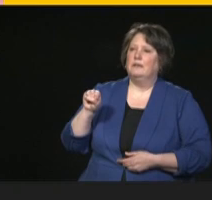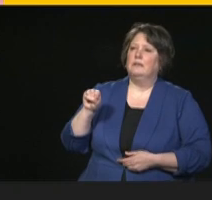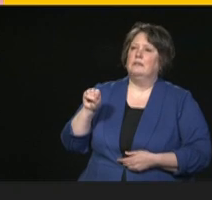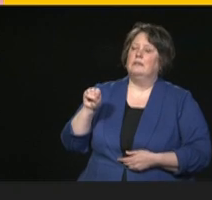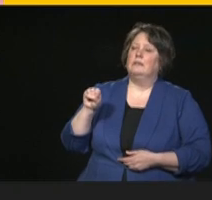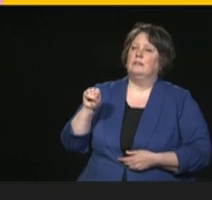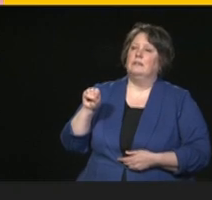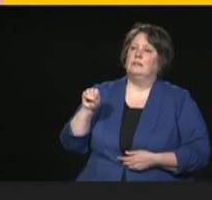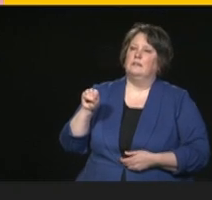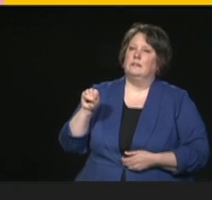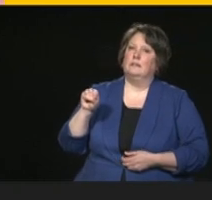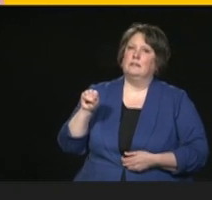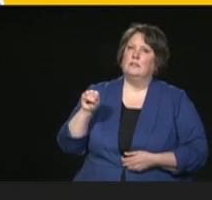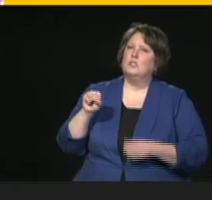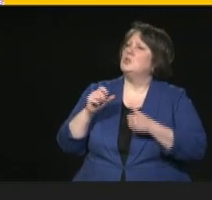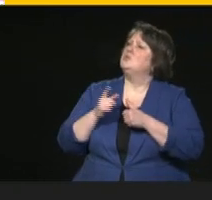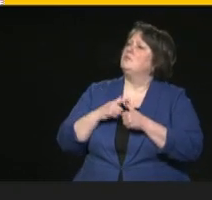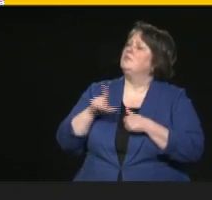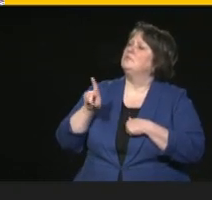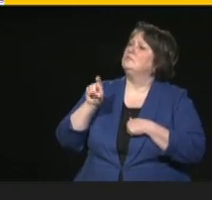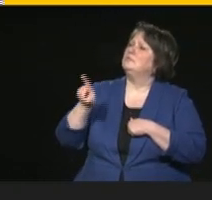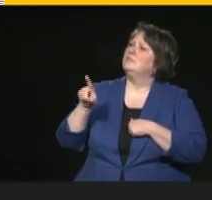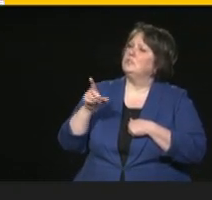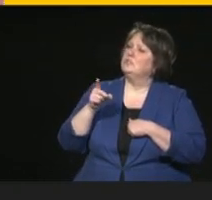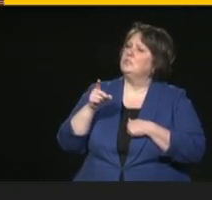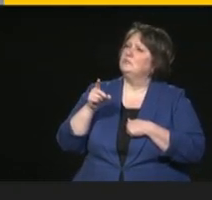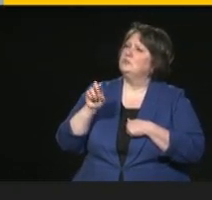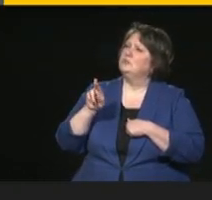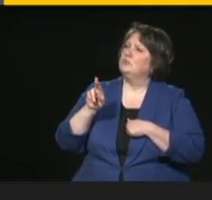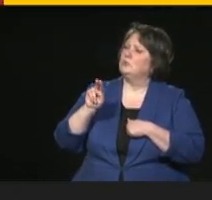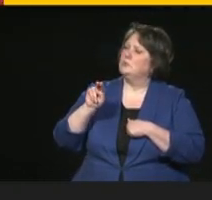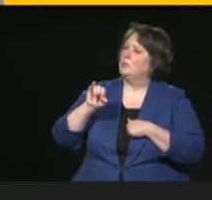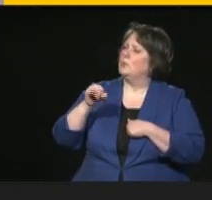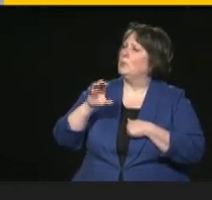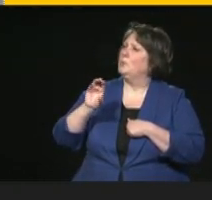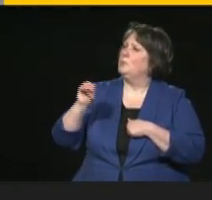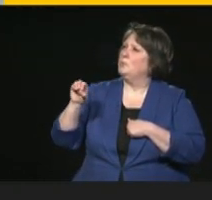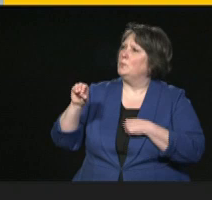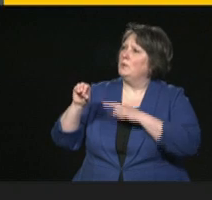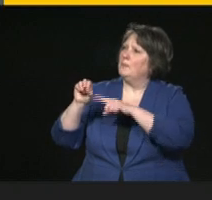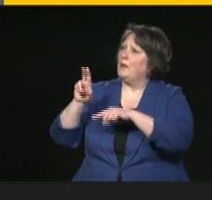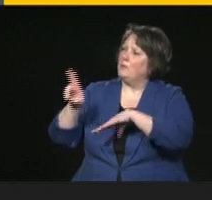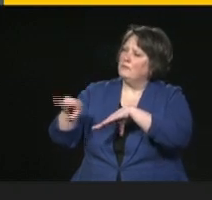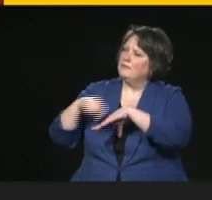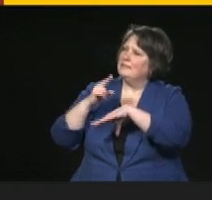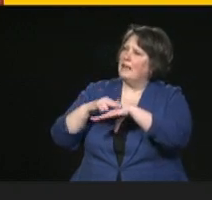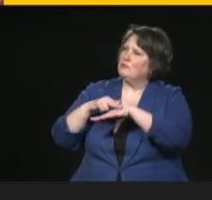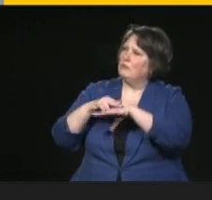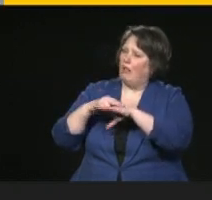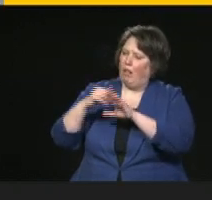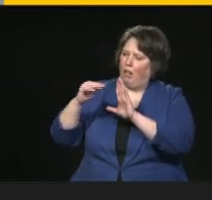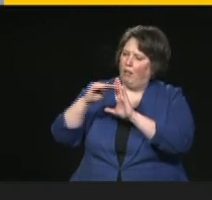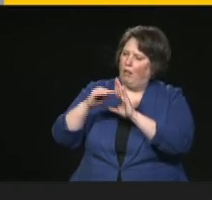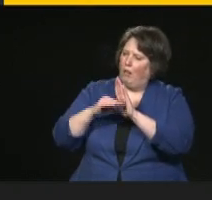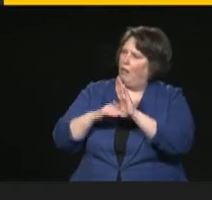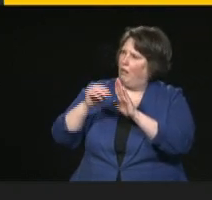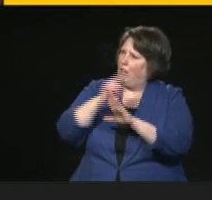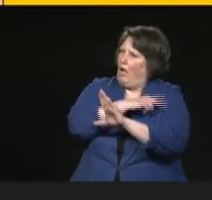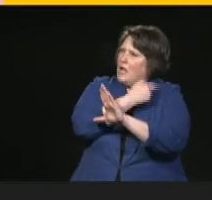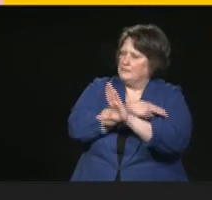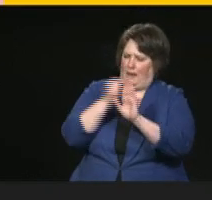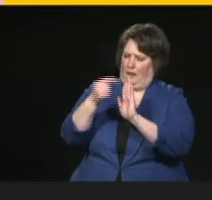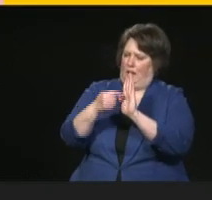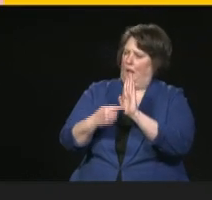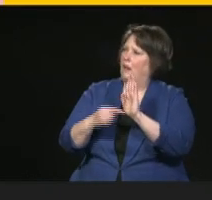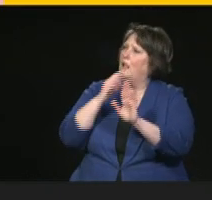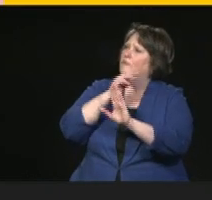for Dr. New is about national guidelines for hospitals who are going to be experiencing or